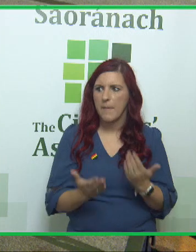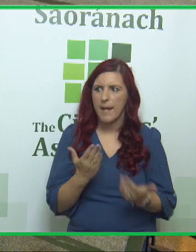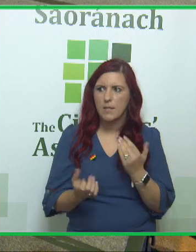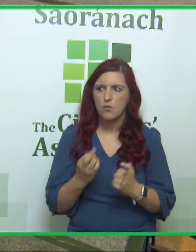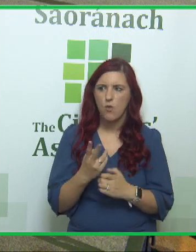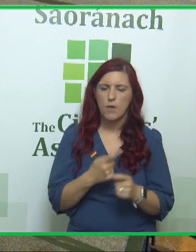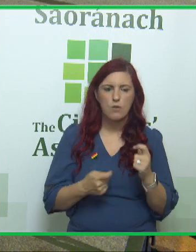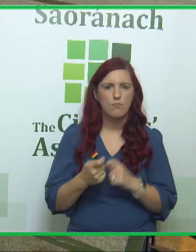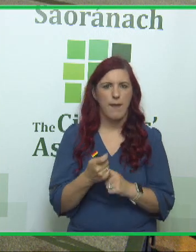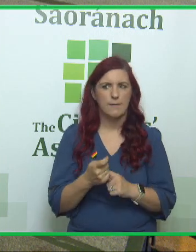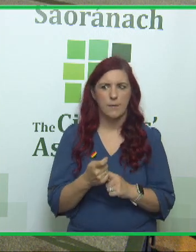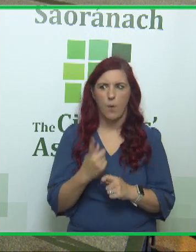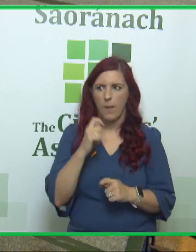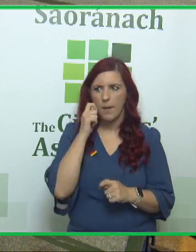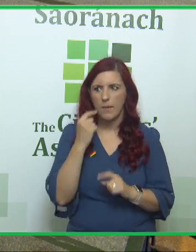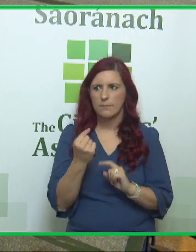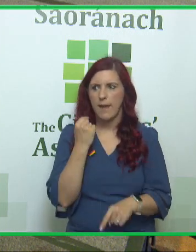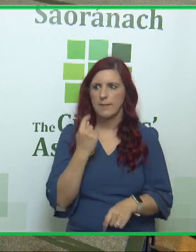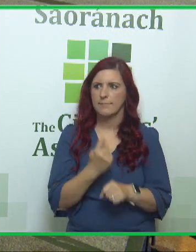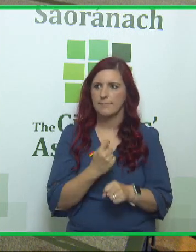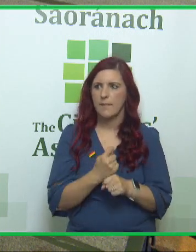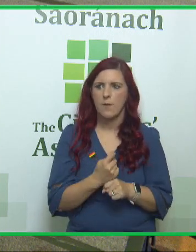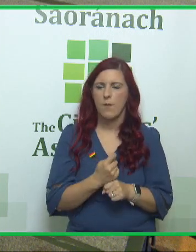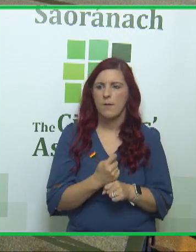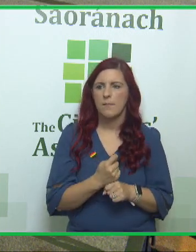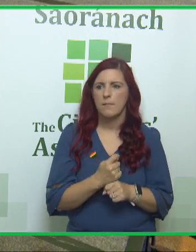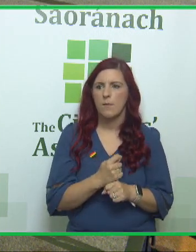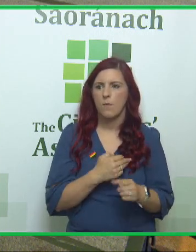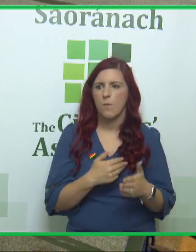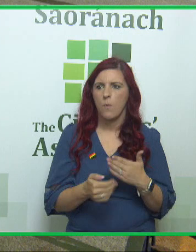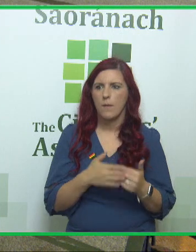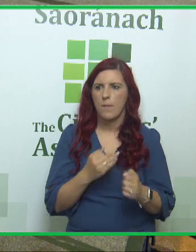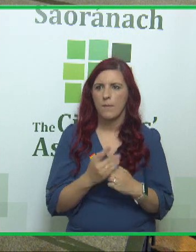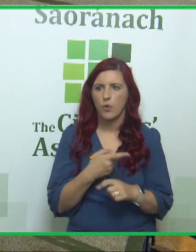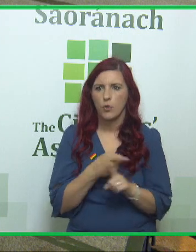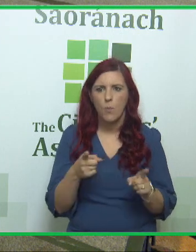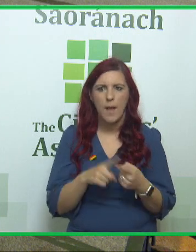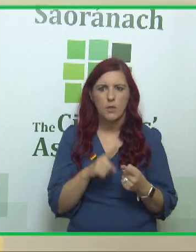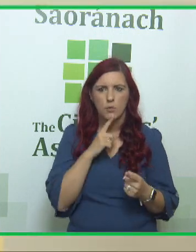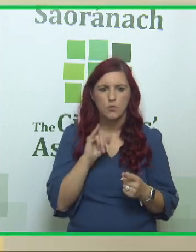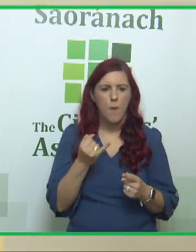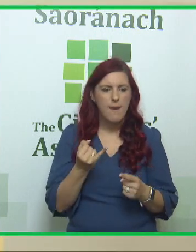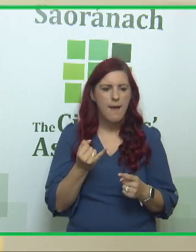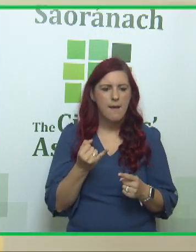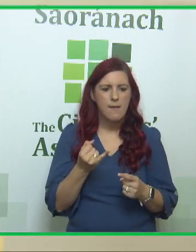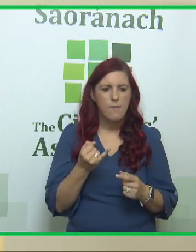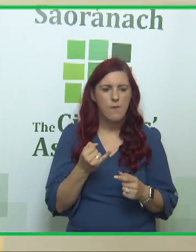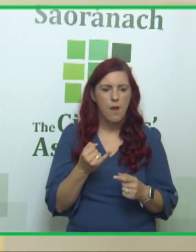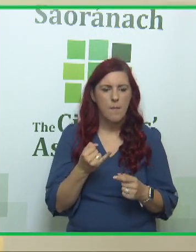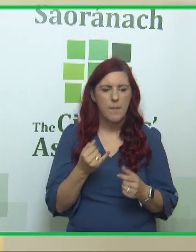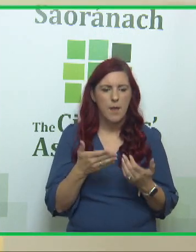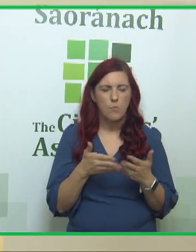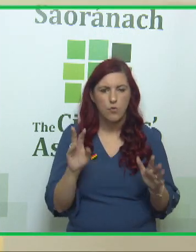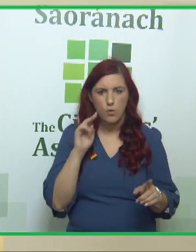at a time when everybody's struggling maybe to find housing? What are maybe for you and for Jo-Hanna, maybe looking at this from a bigger perspective,